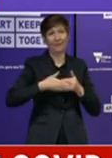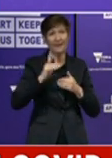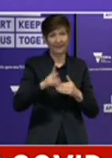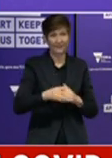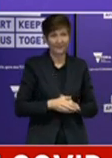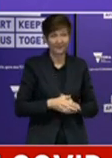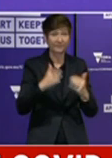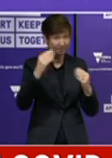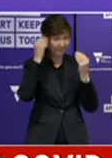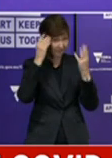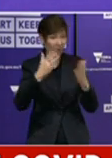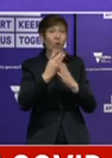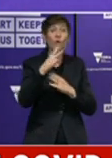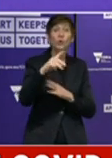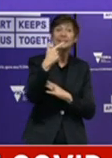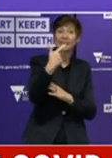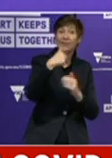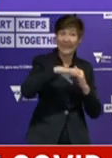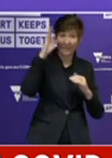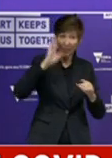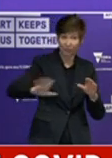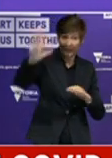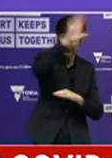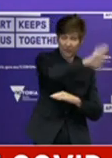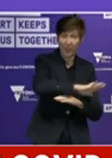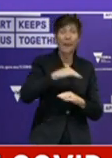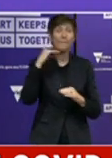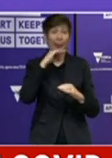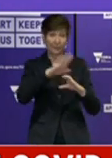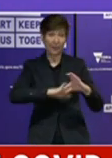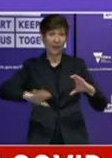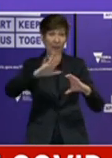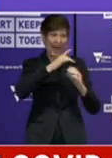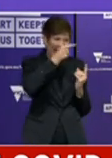there's 37 cases in regional Victoria, the rolling average for Metro Melbourne is